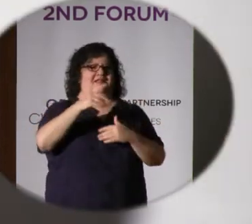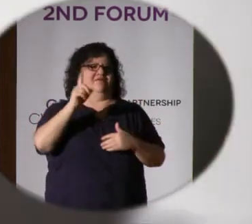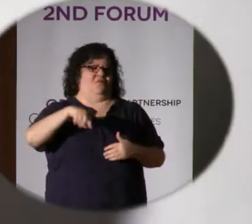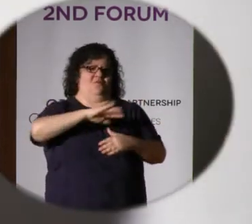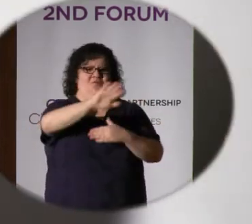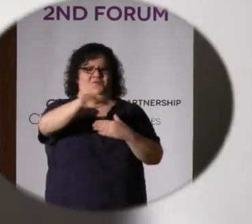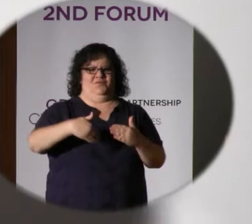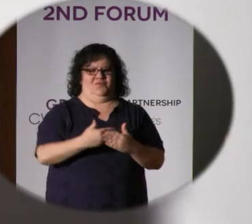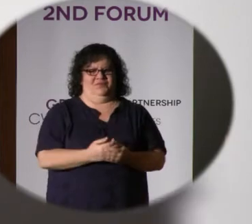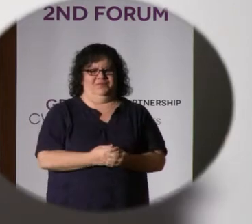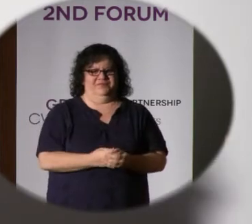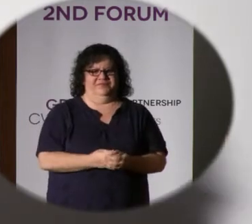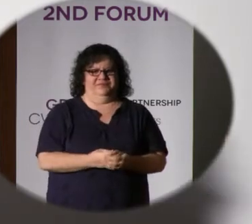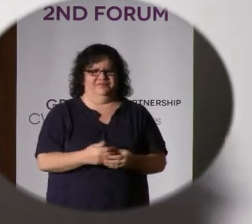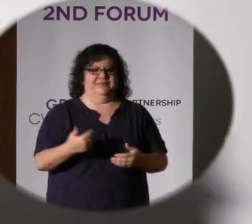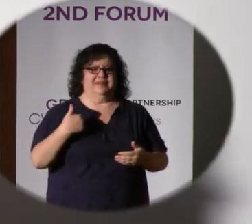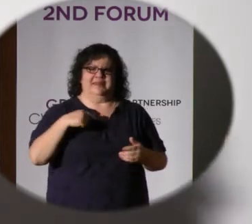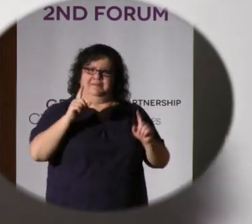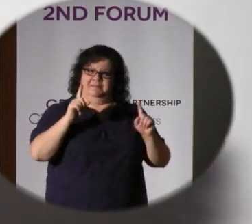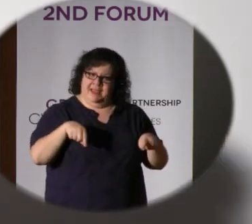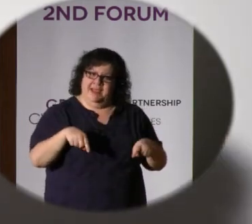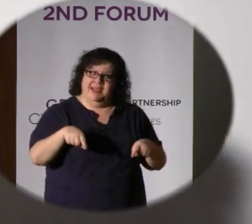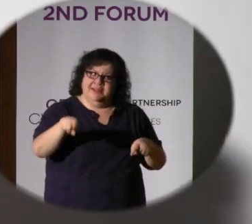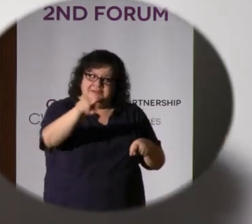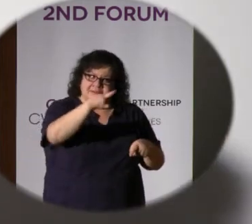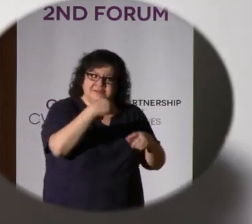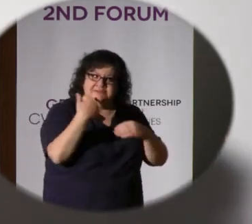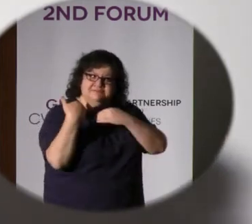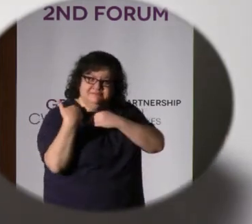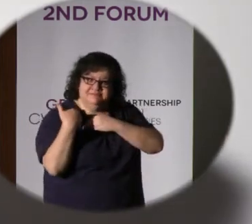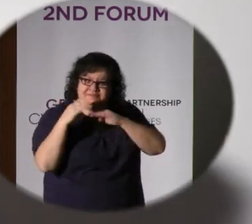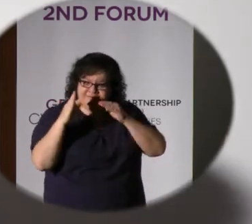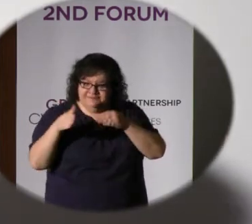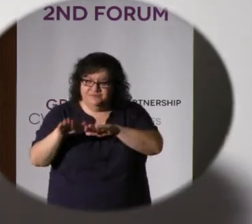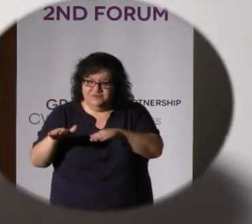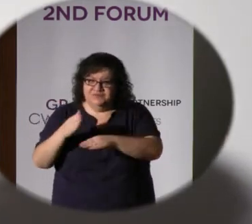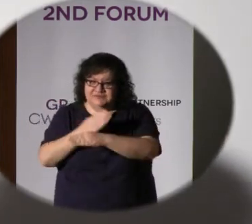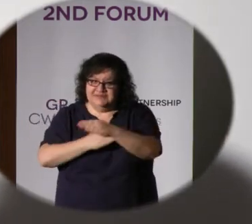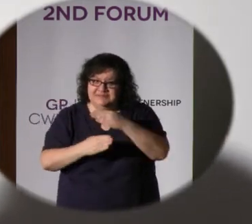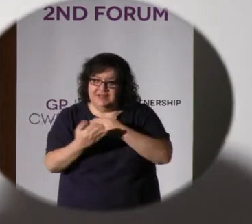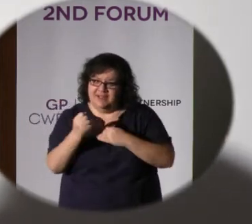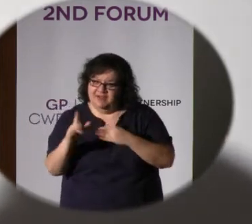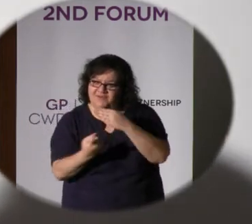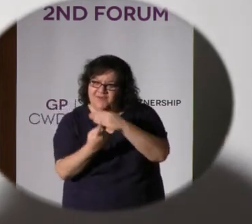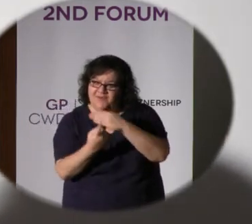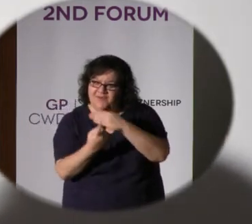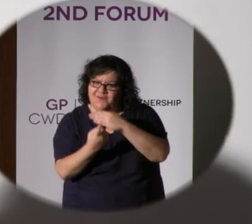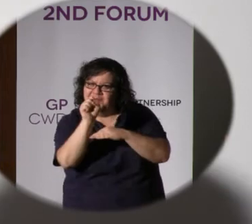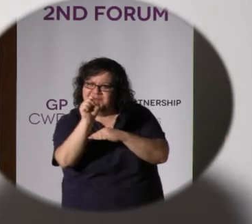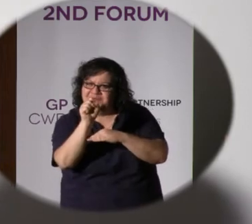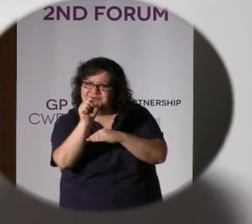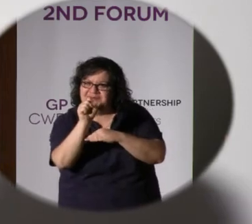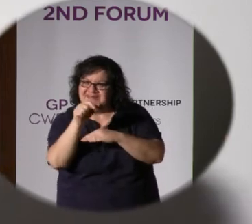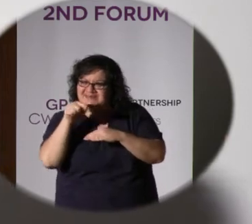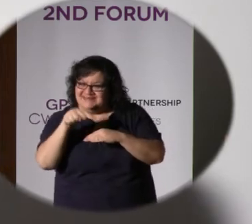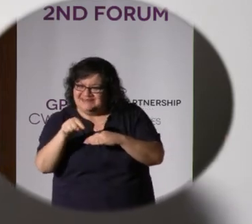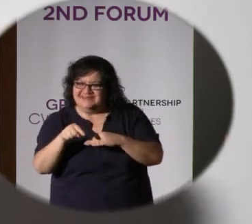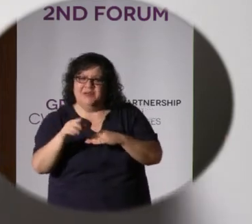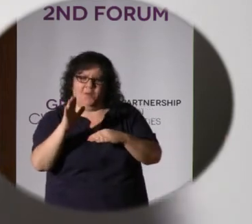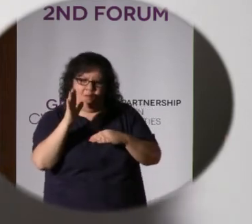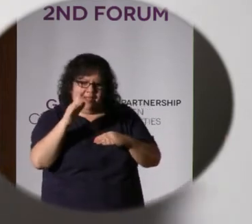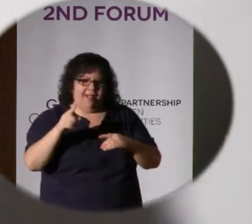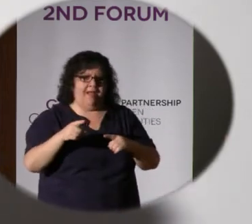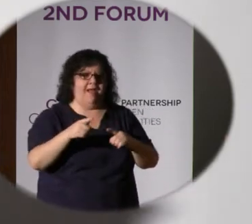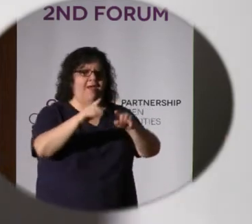their lives, and in so doing, build a better world for all of us. Thank you so much, and I wish